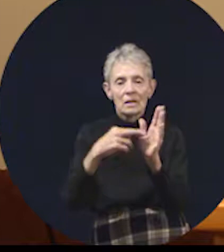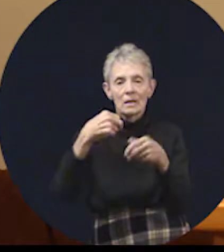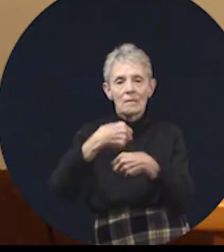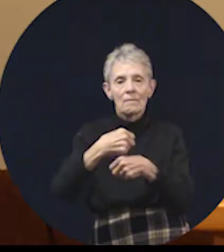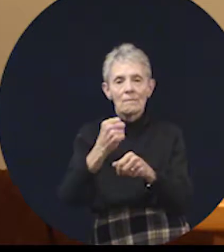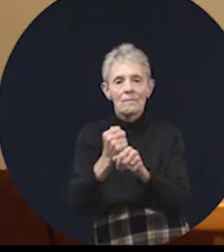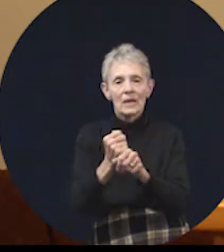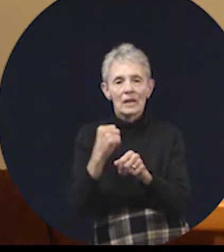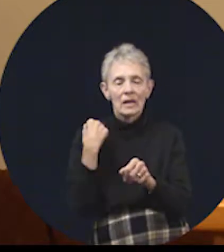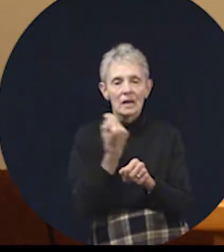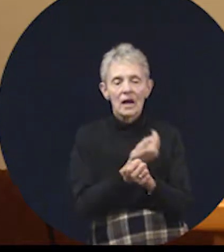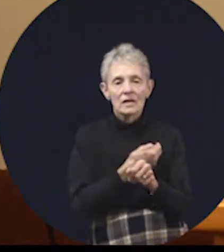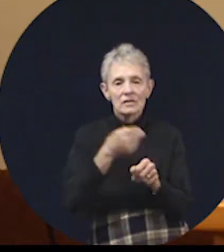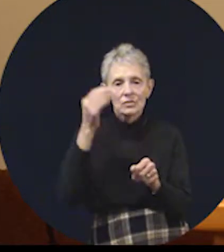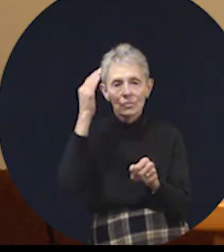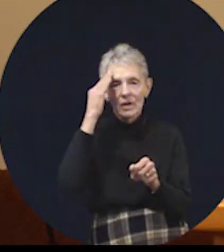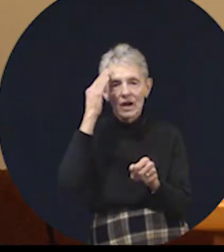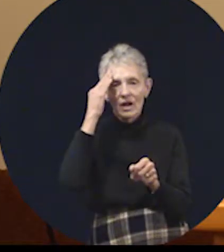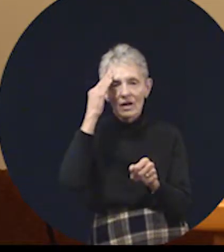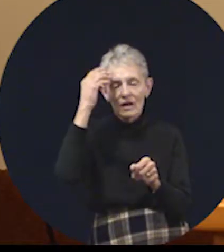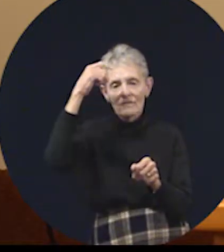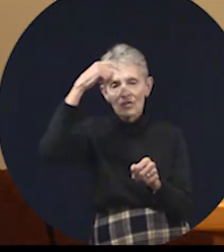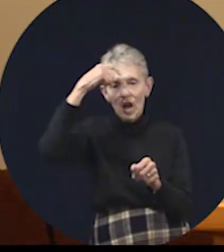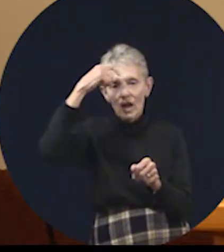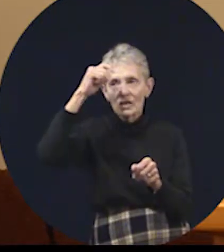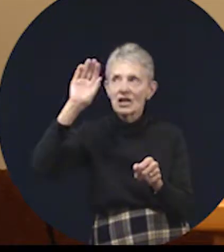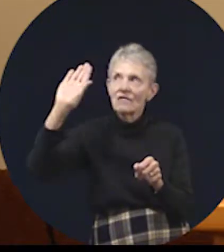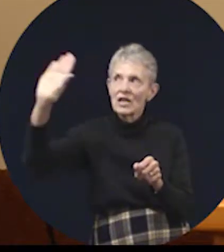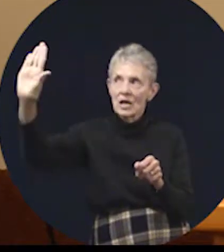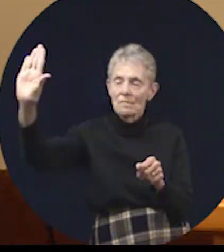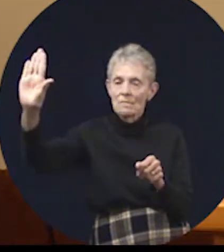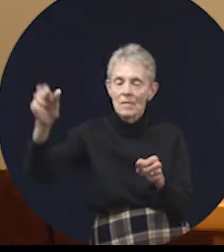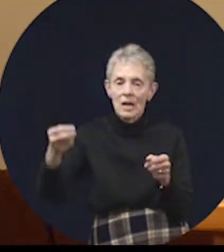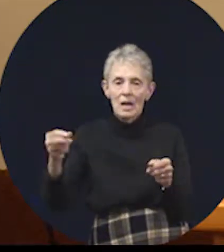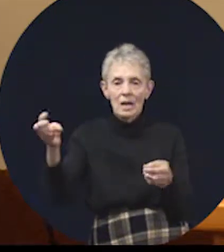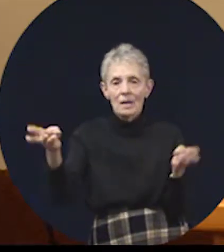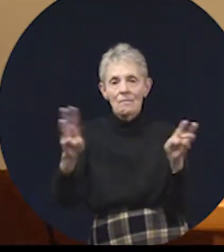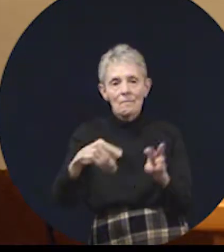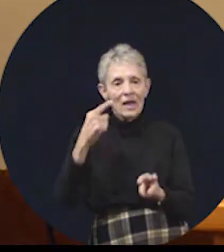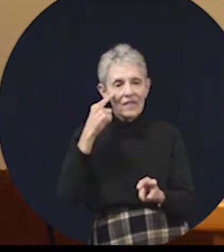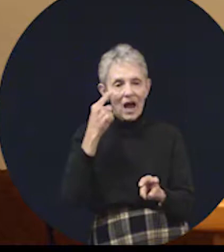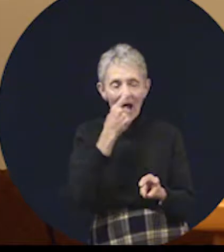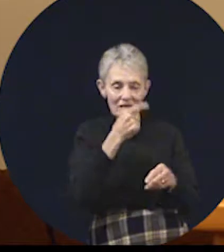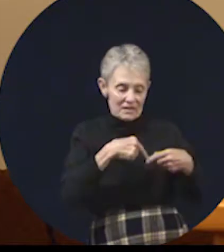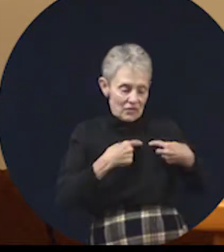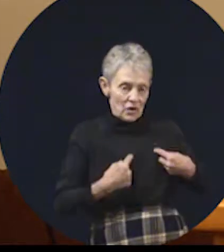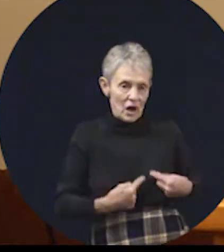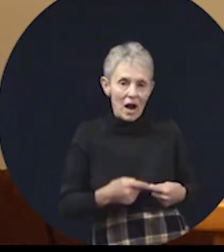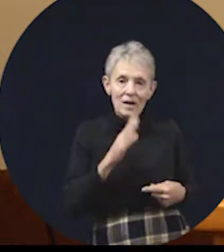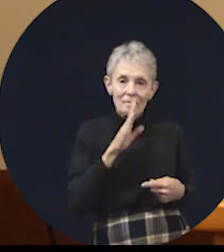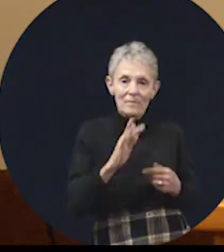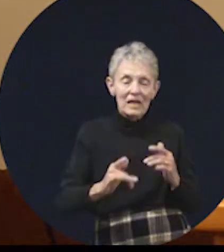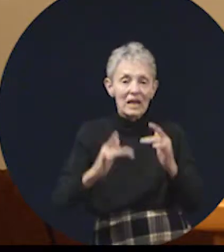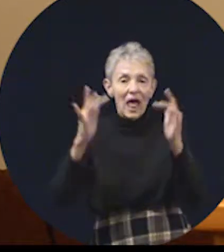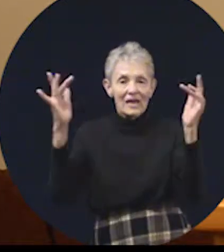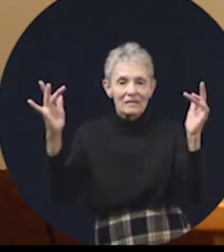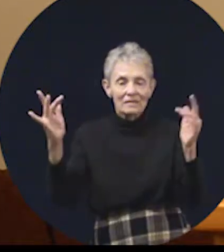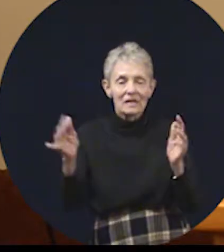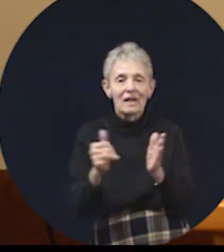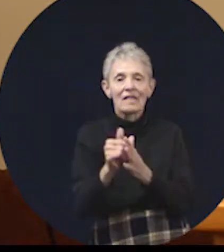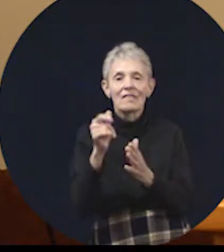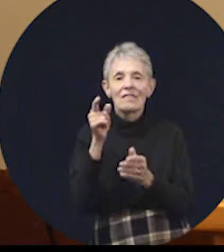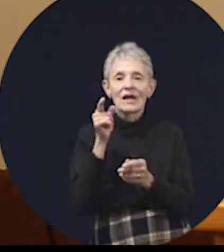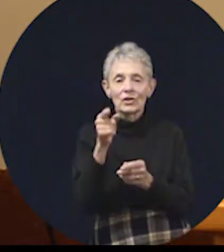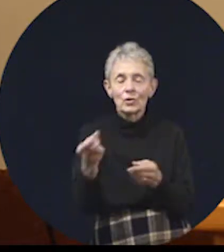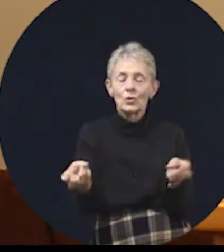in knowledge of Him. May the eyes of your hearts be enlightened, that you